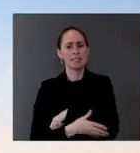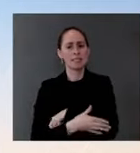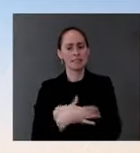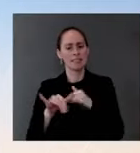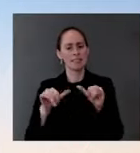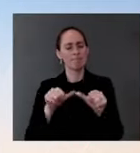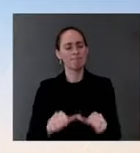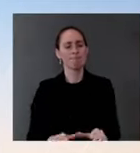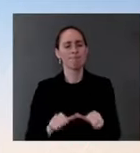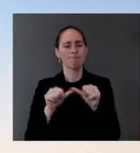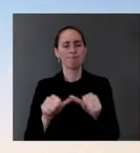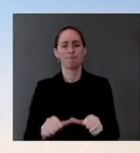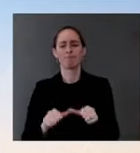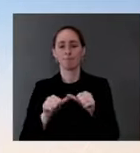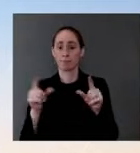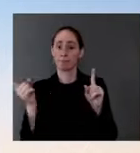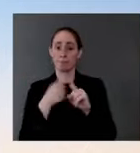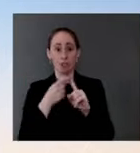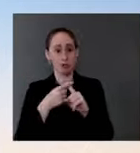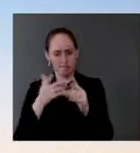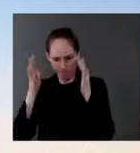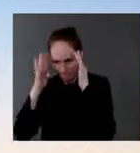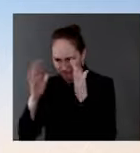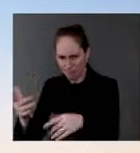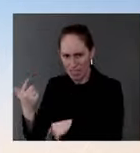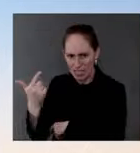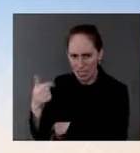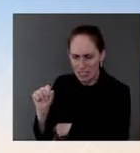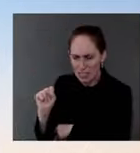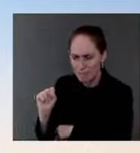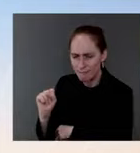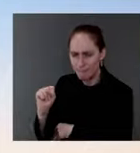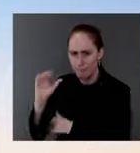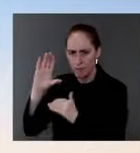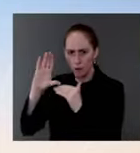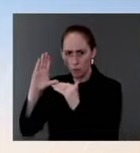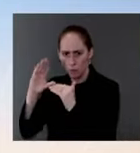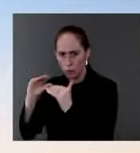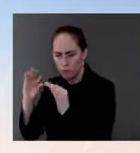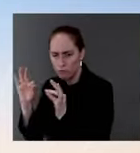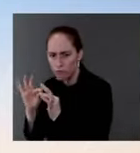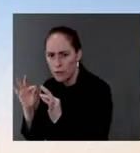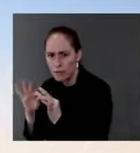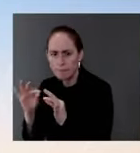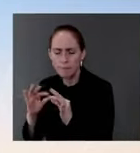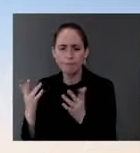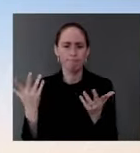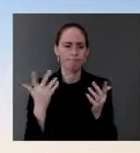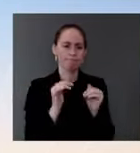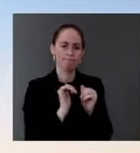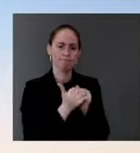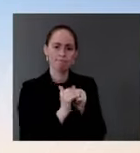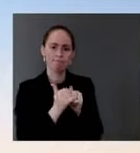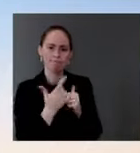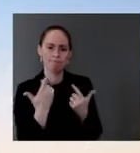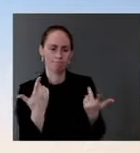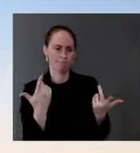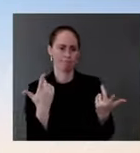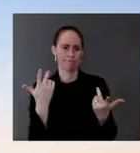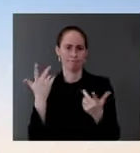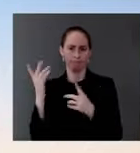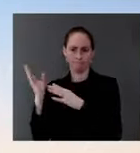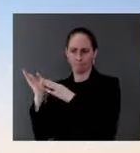from the beginning to address bottlenecks in the supply chain that we're seeing play out now positively in terms of improvements, or whether it's his